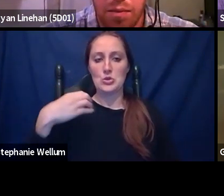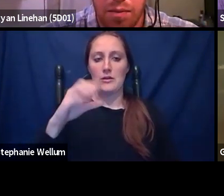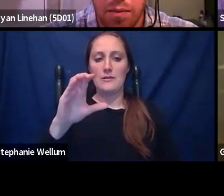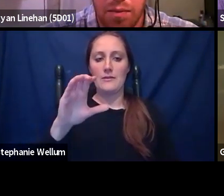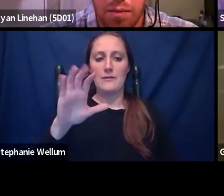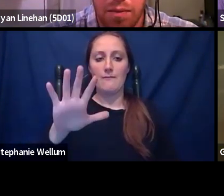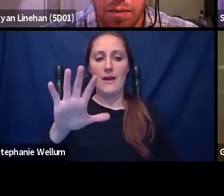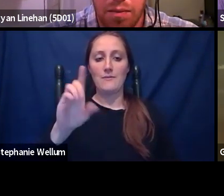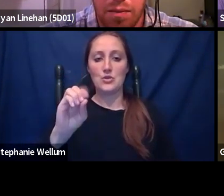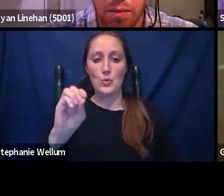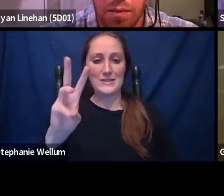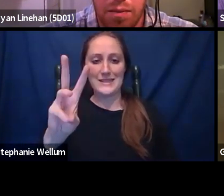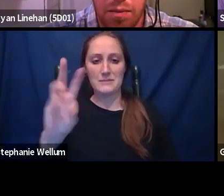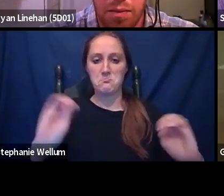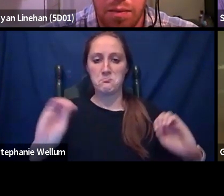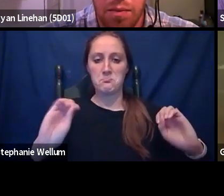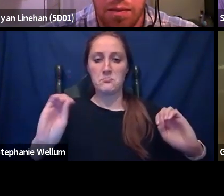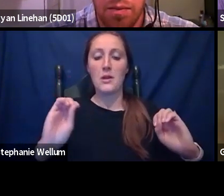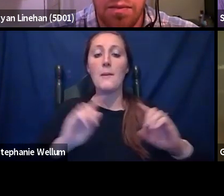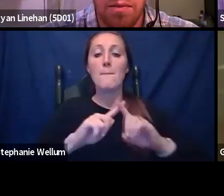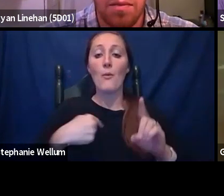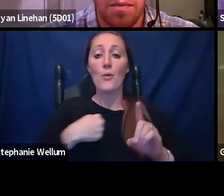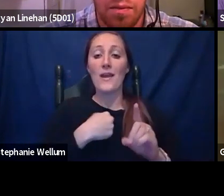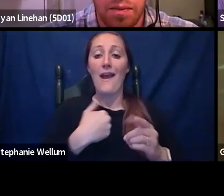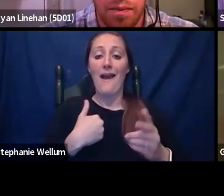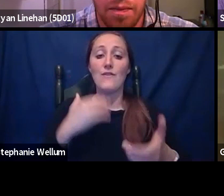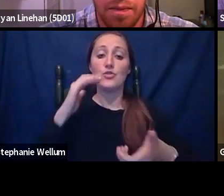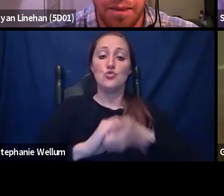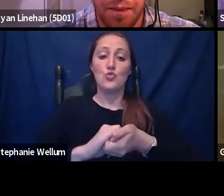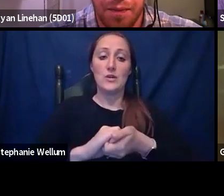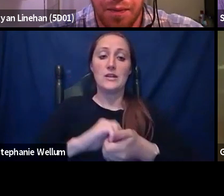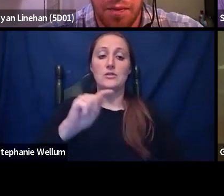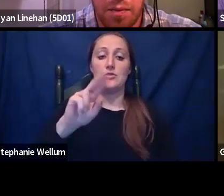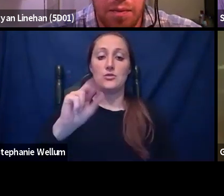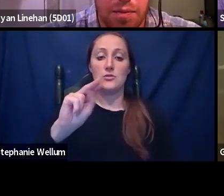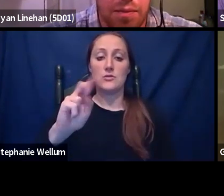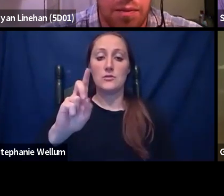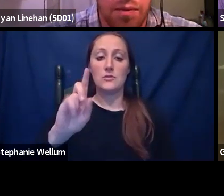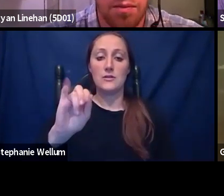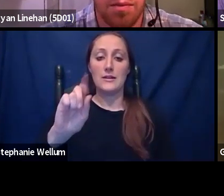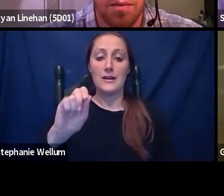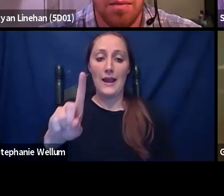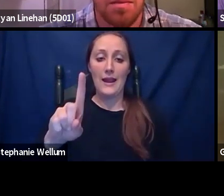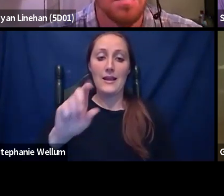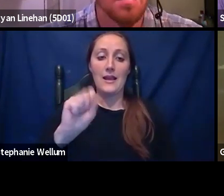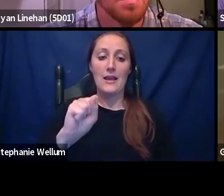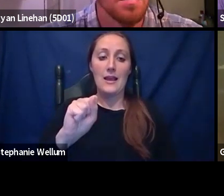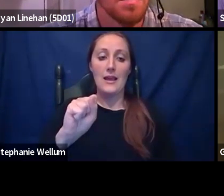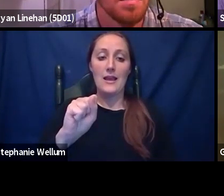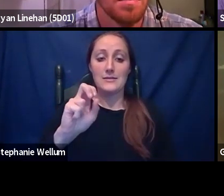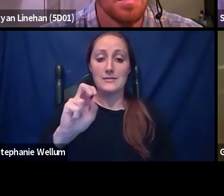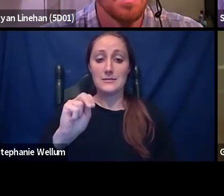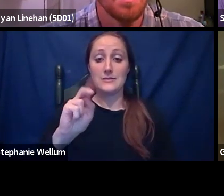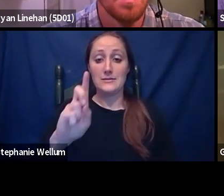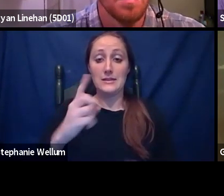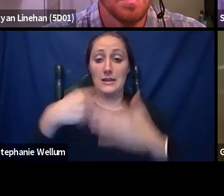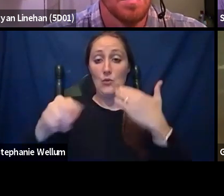But we do have a joint Trinidad SMD next Tuesday. So we'll discuss it then. Since you don't have a hearing